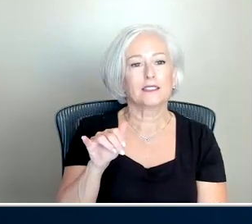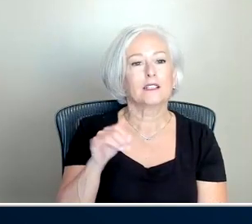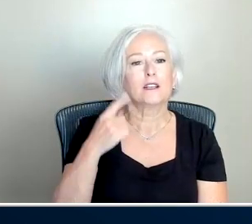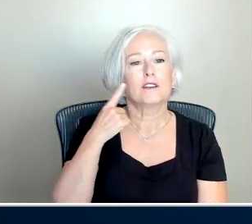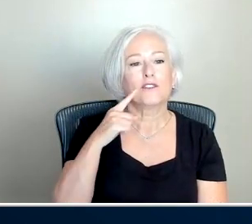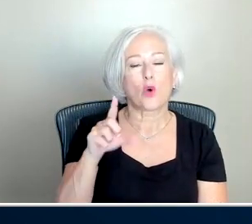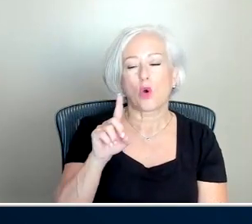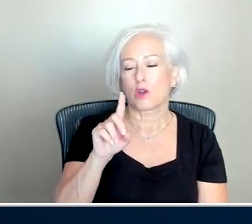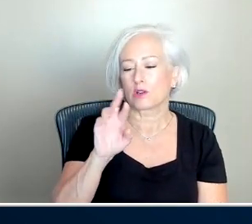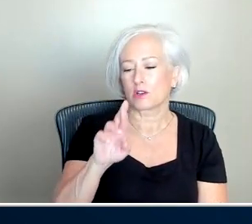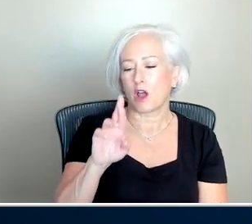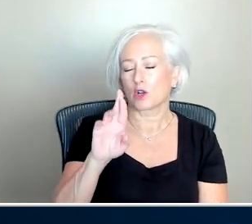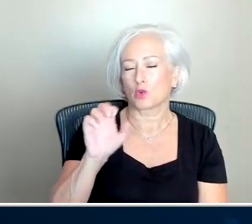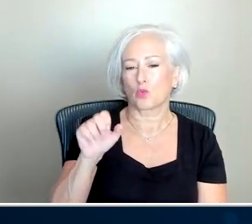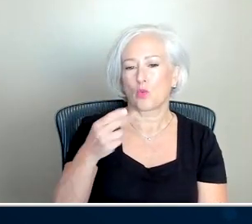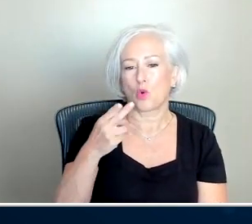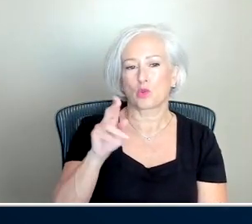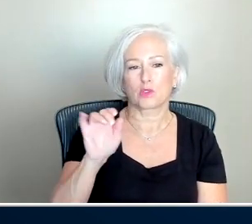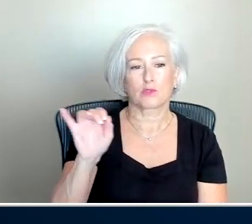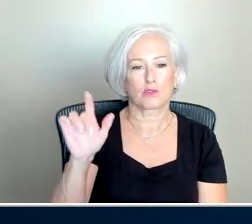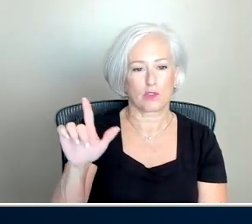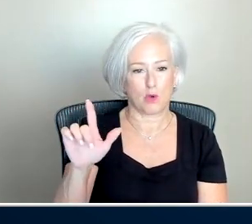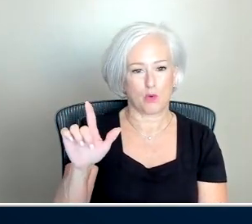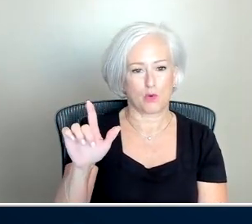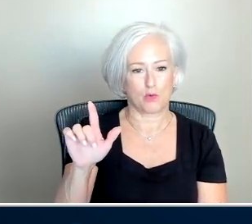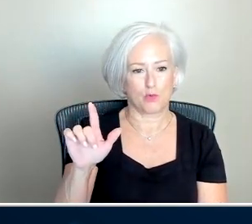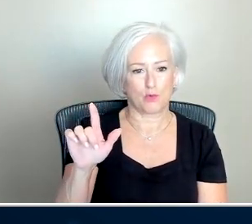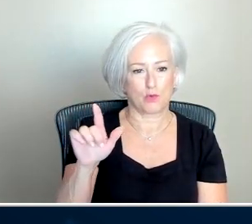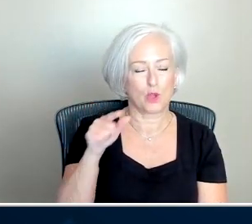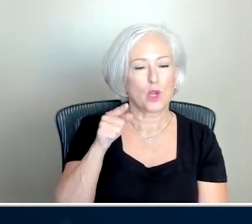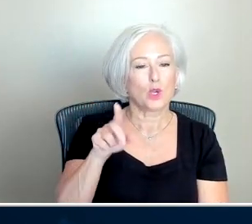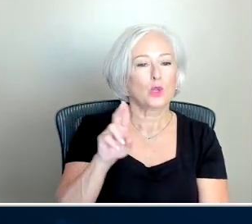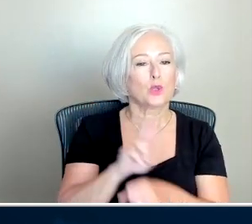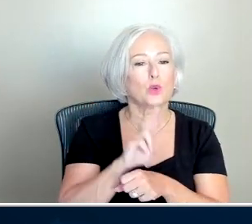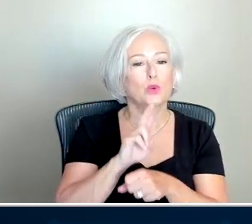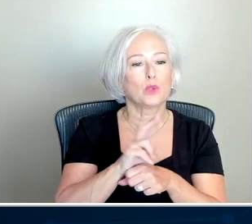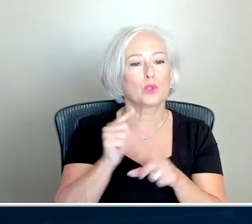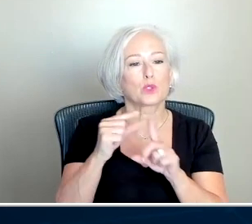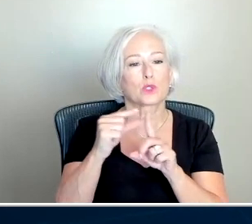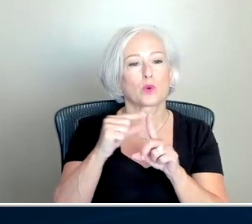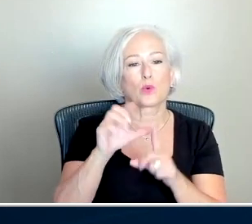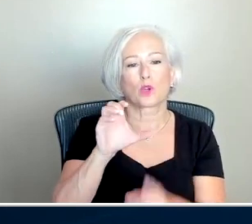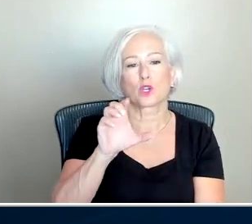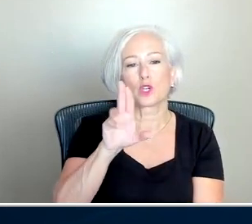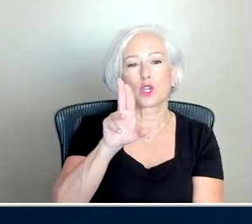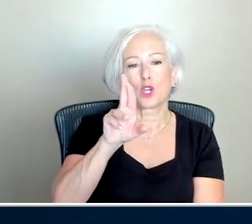Rosenthal. When you use the word cured, you're talking about Gary's cancer, so he